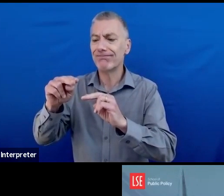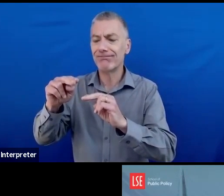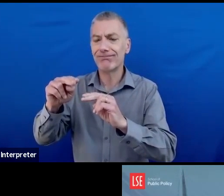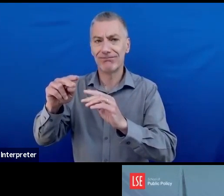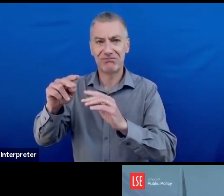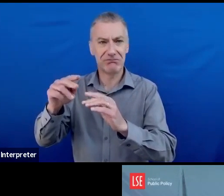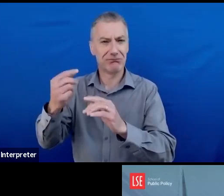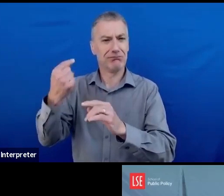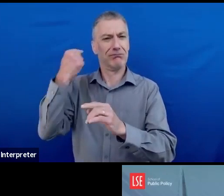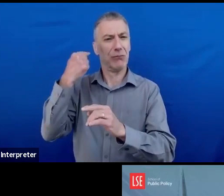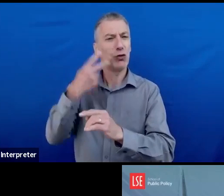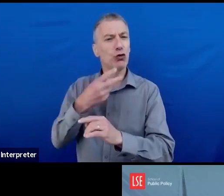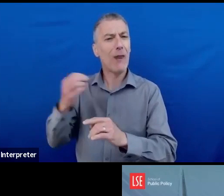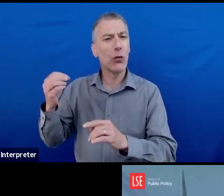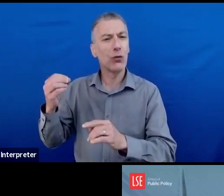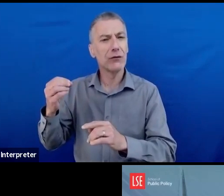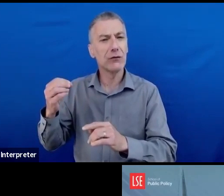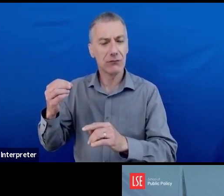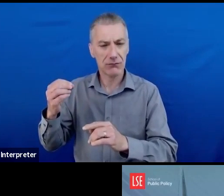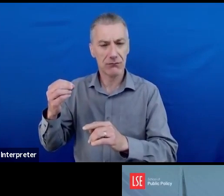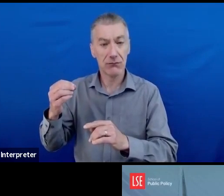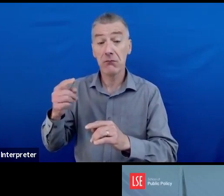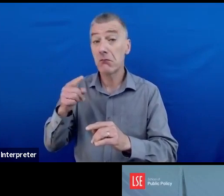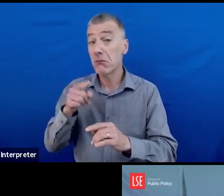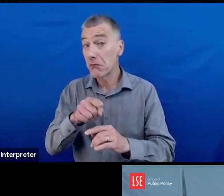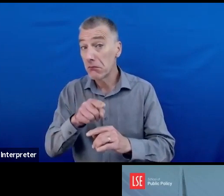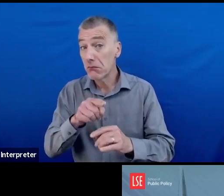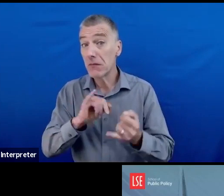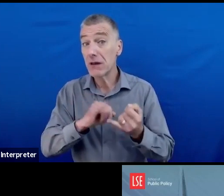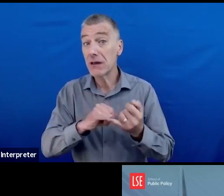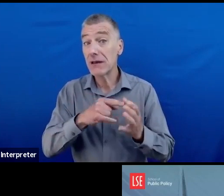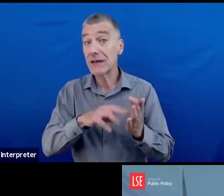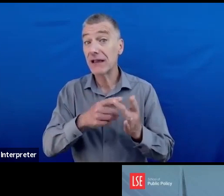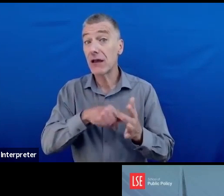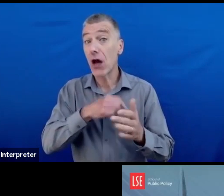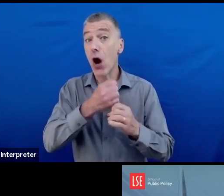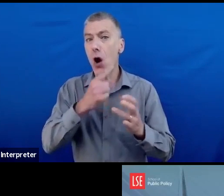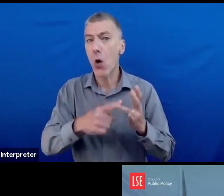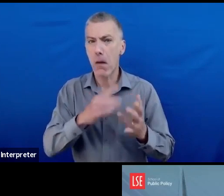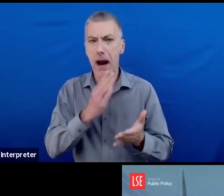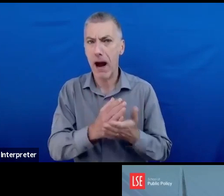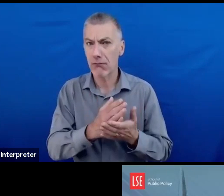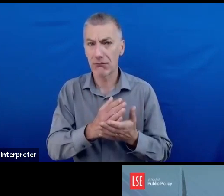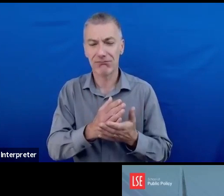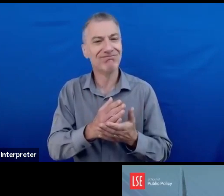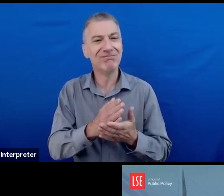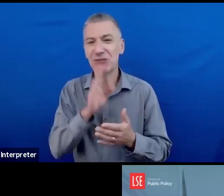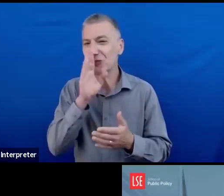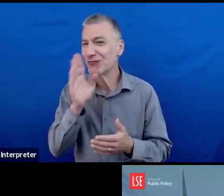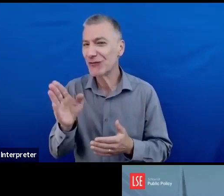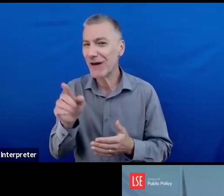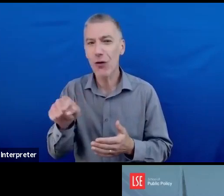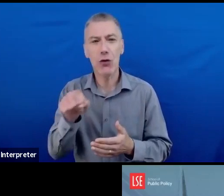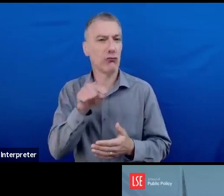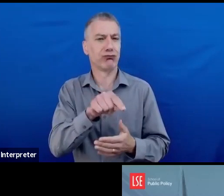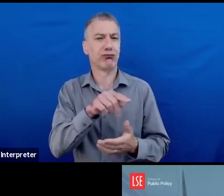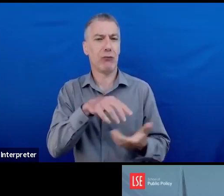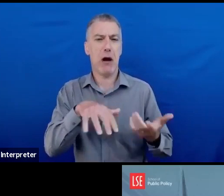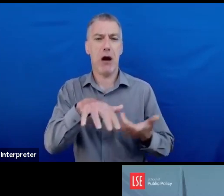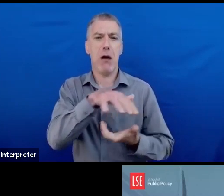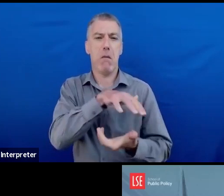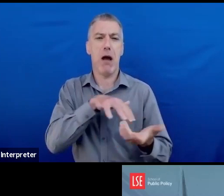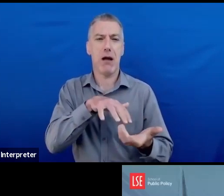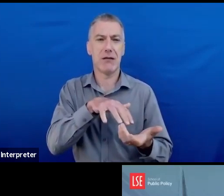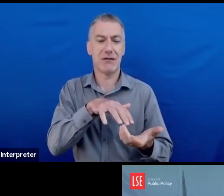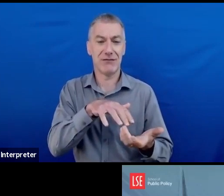the 2000s. But in fact, what Santiago has just shown us is that it's an enormously complex picture, and it's far from clear that the answer is simply